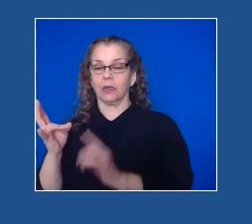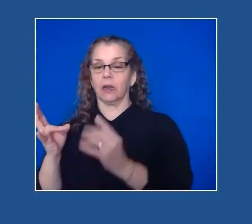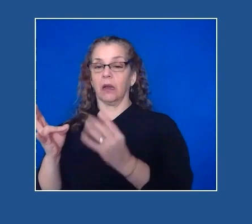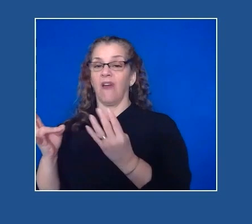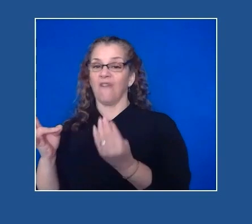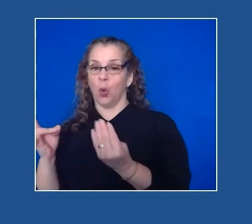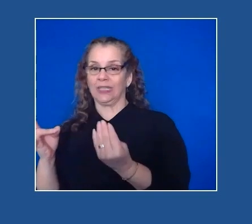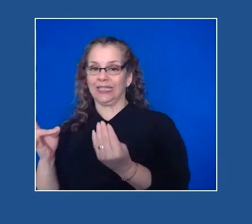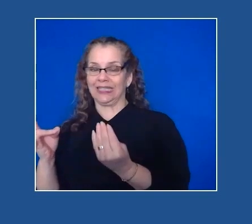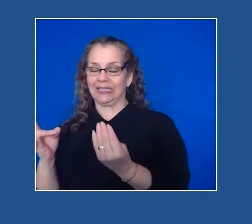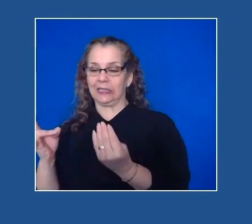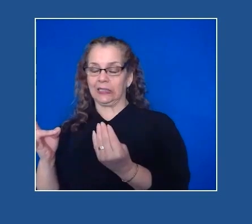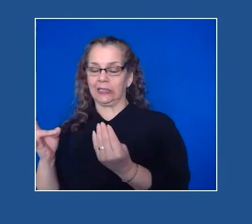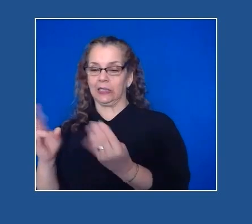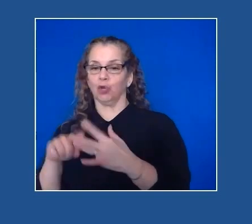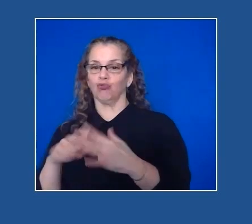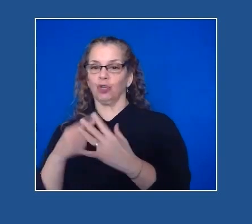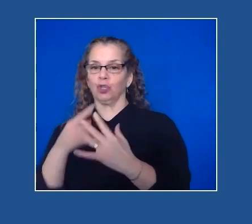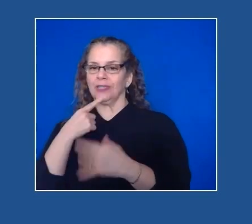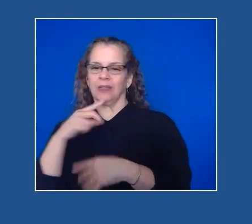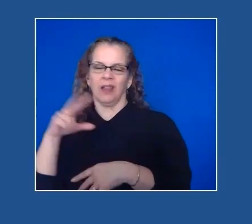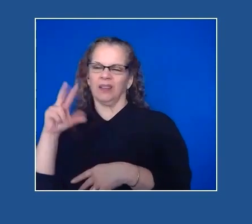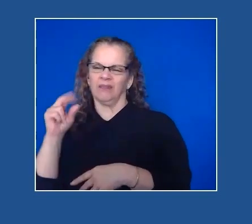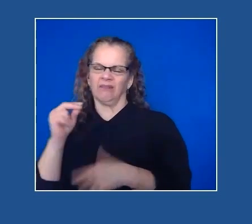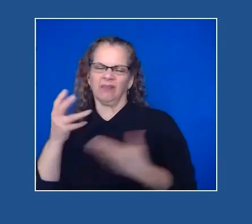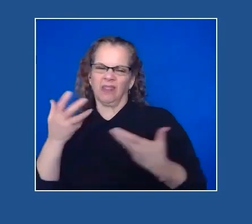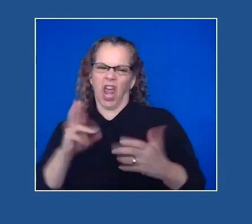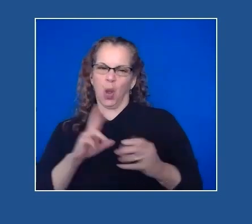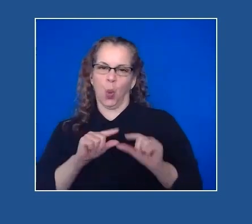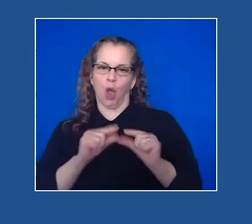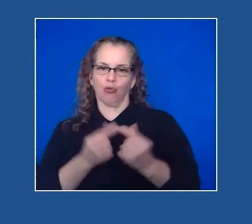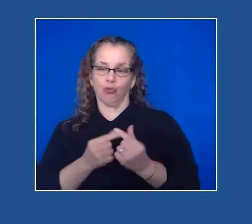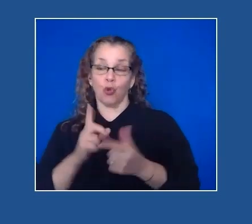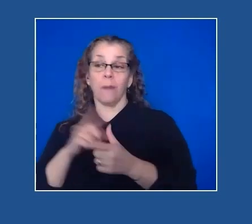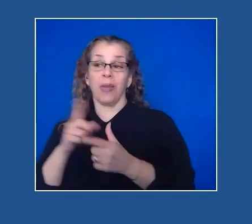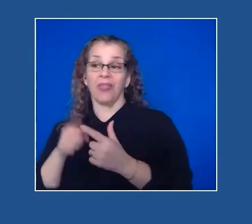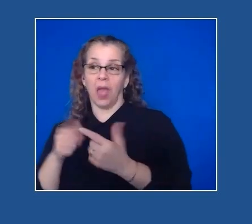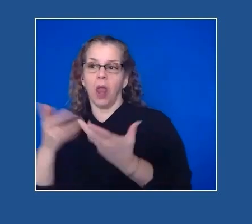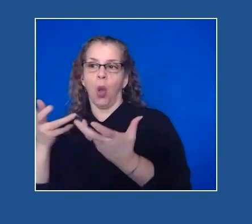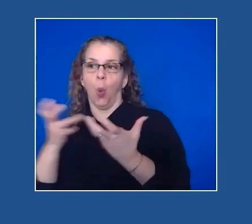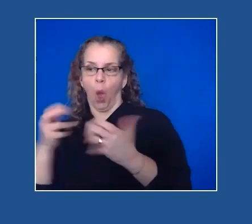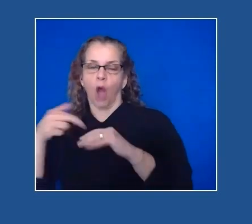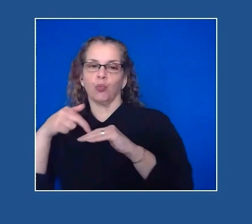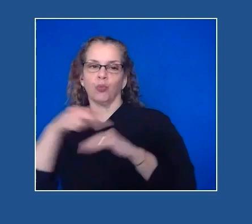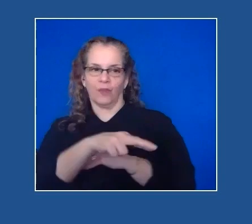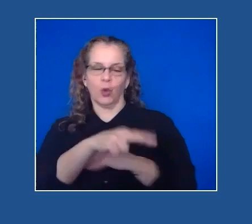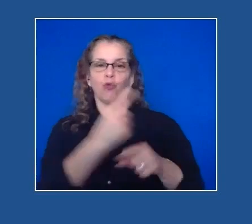an invitation to DBT skills group, who then requested a referral at the end of this.